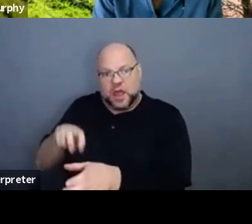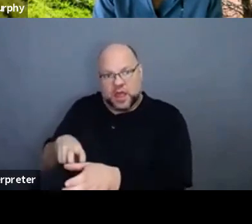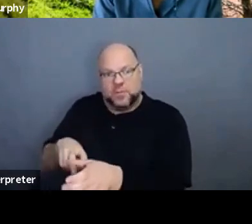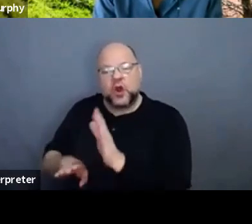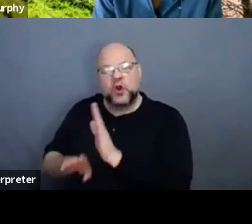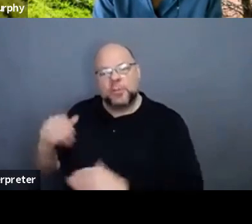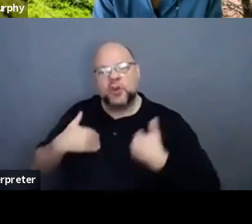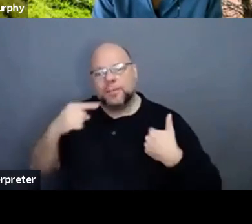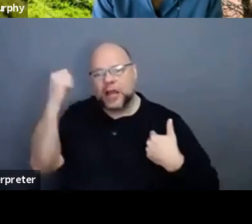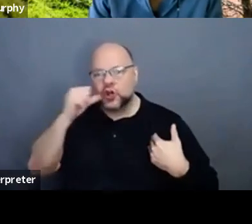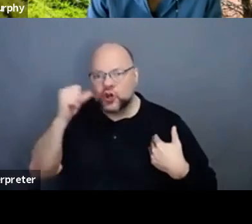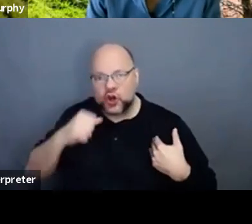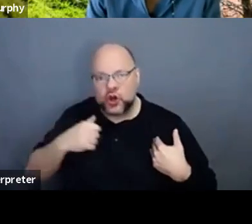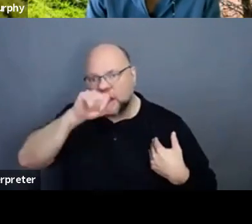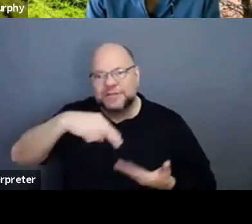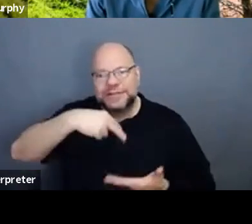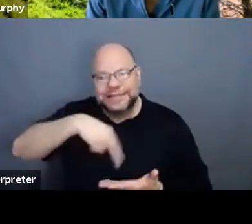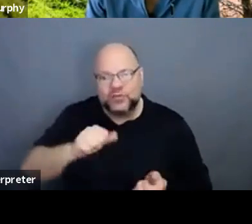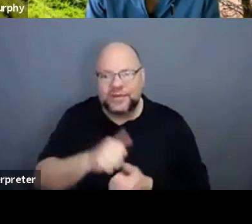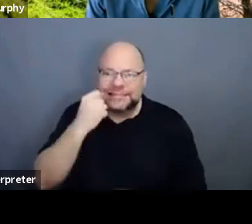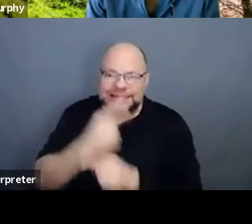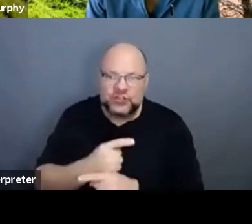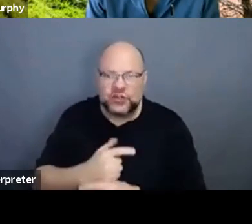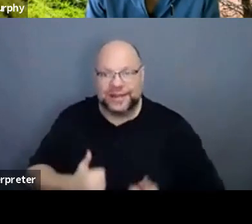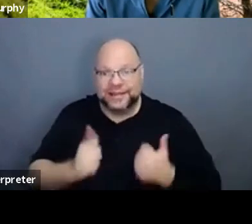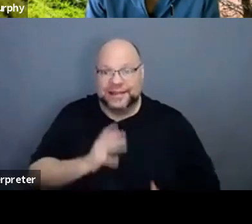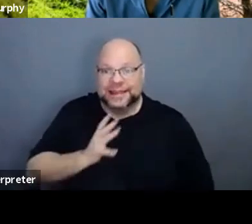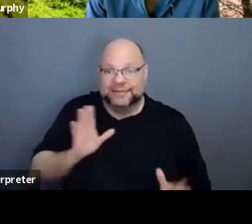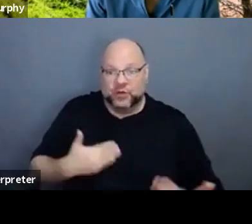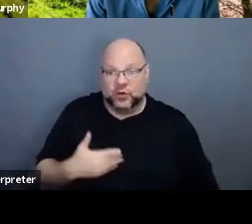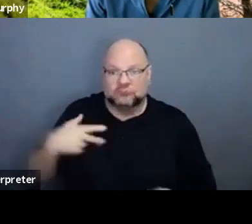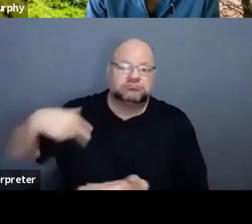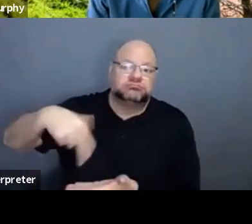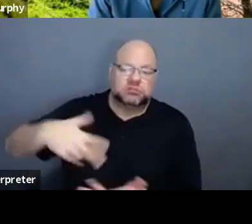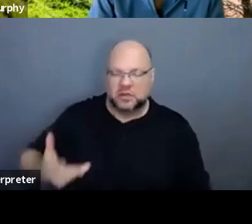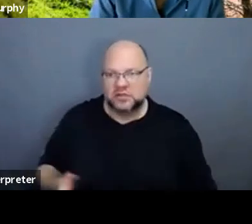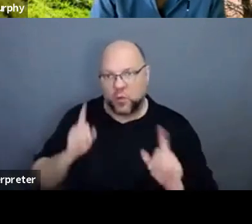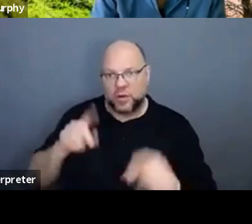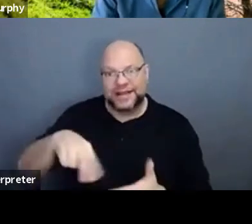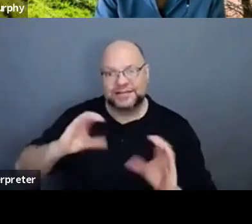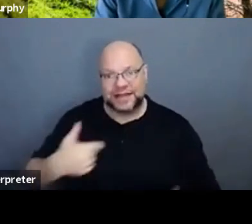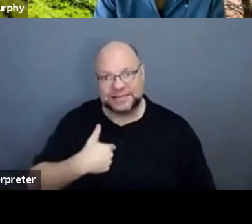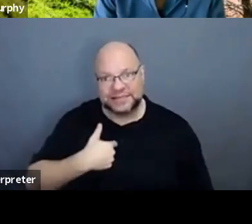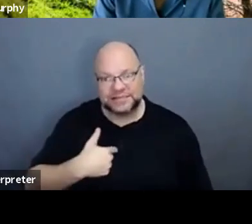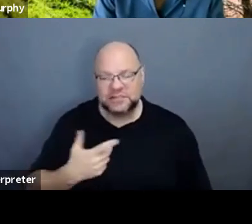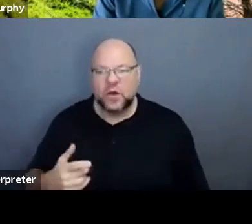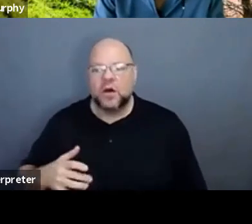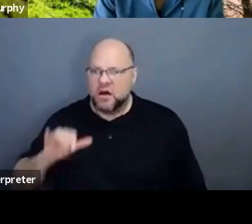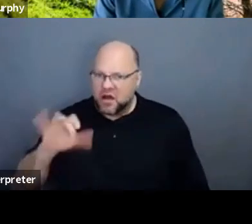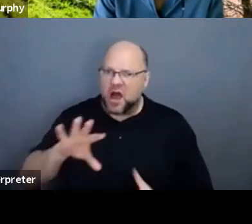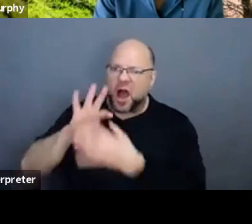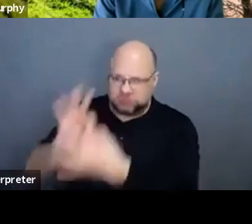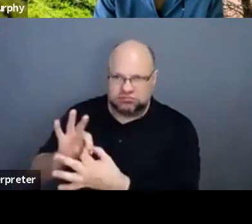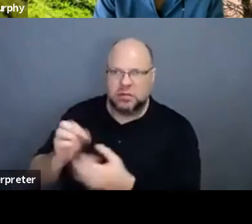a young Black girl who loved to dance with her sister in the living room, right? So these are, and I went to dance class. So I resonate on so many